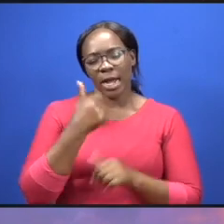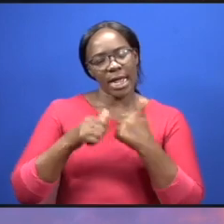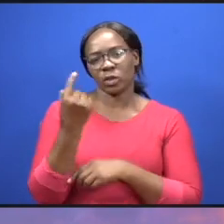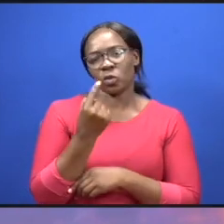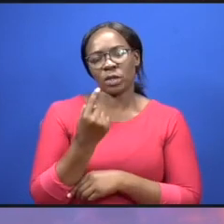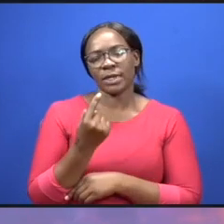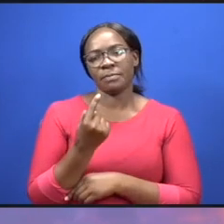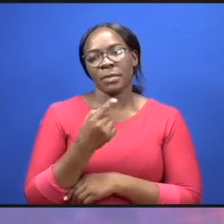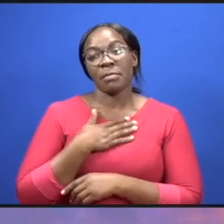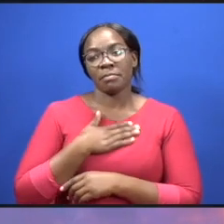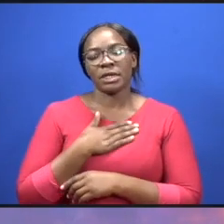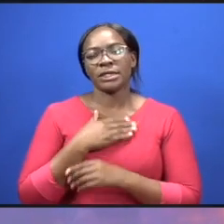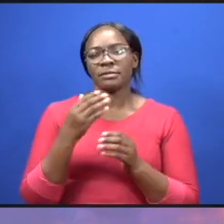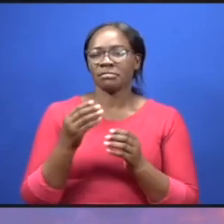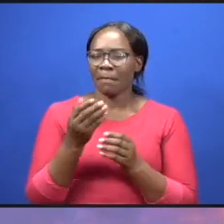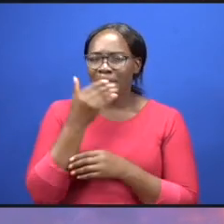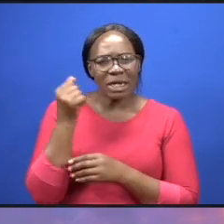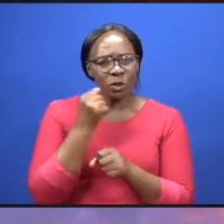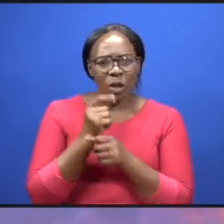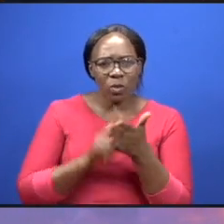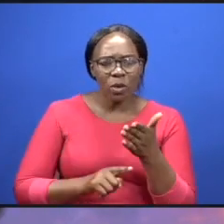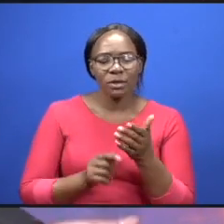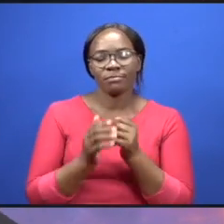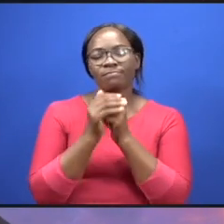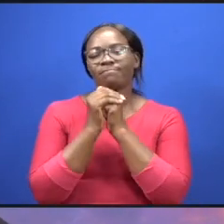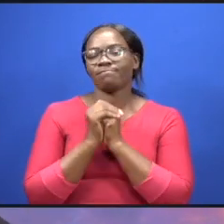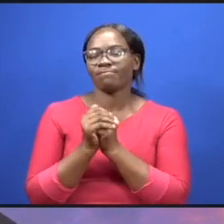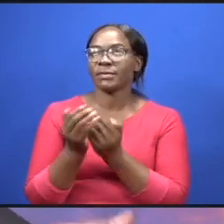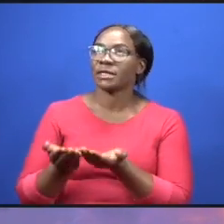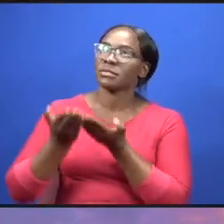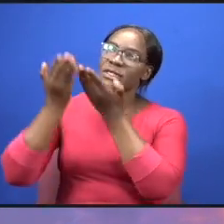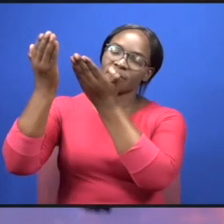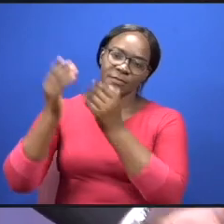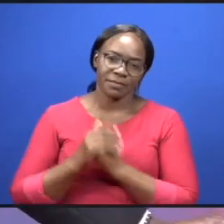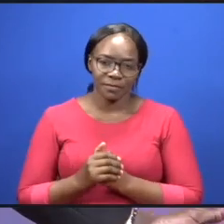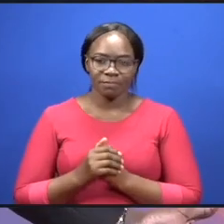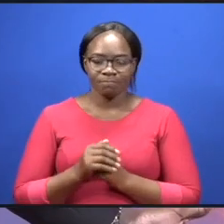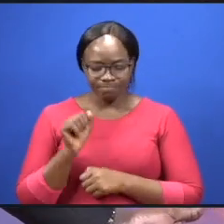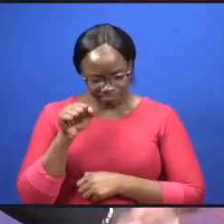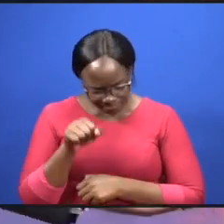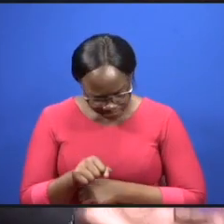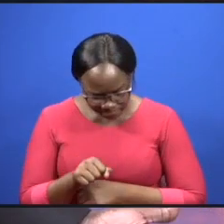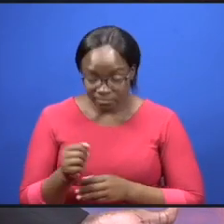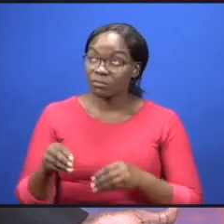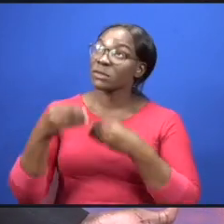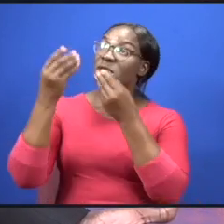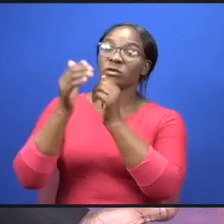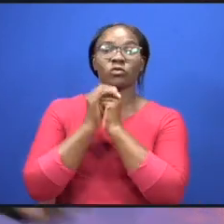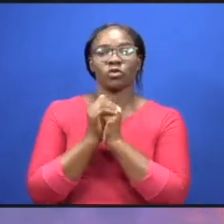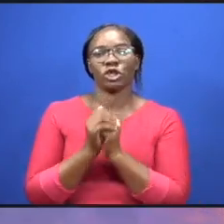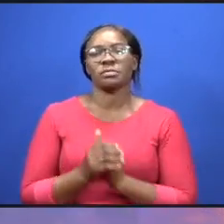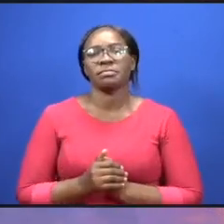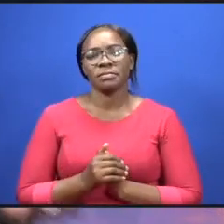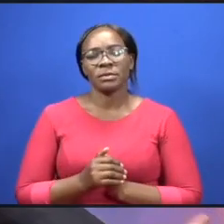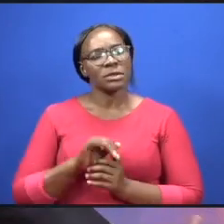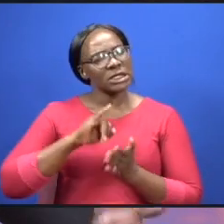response befitting our God. It is a response of worship. It is to bow before him like the seraphim.